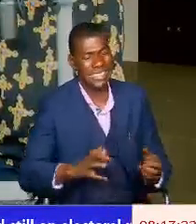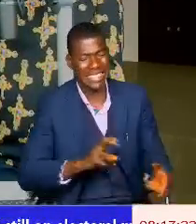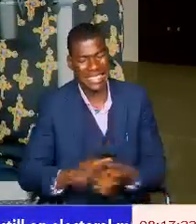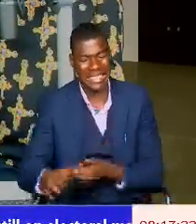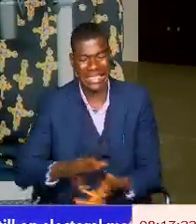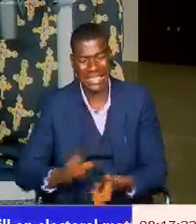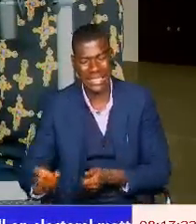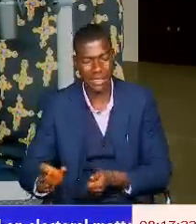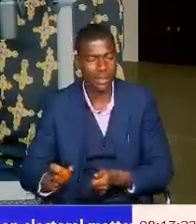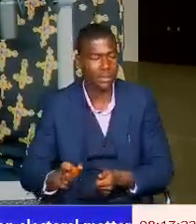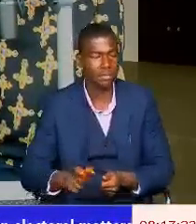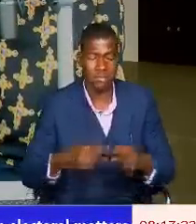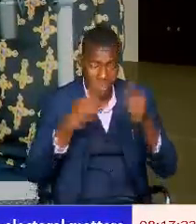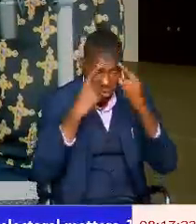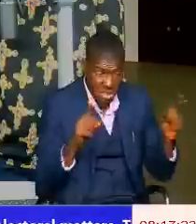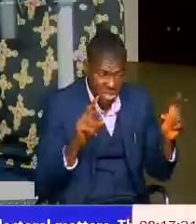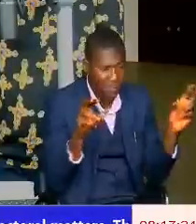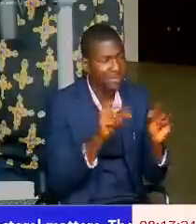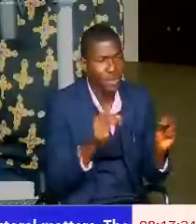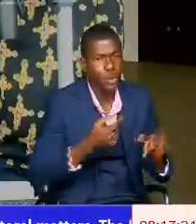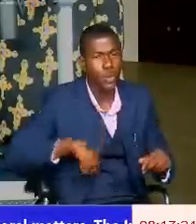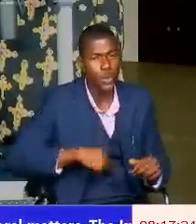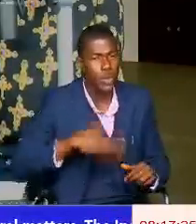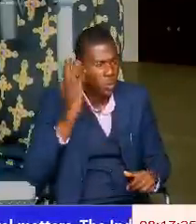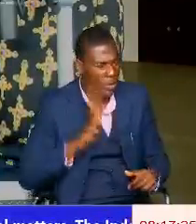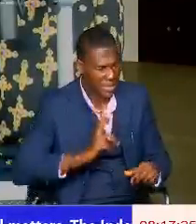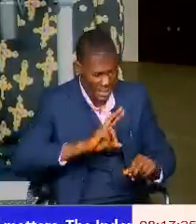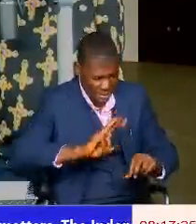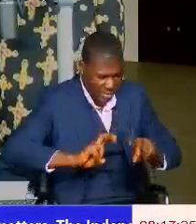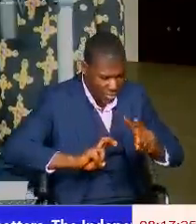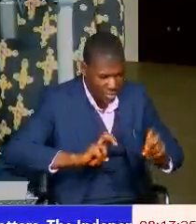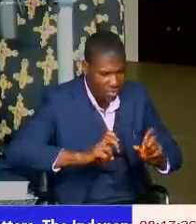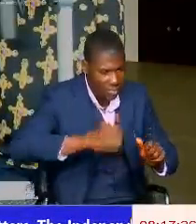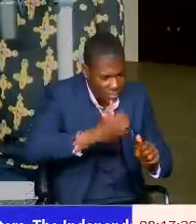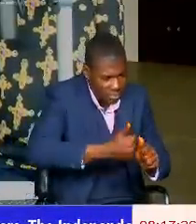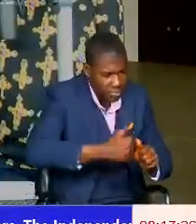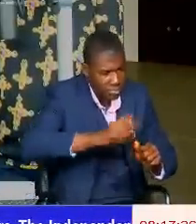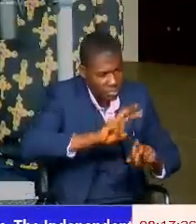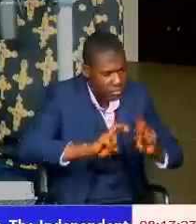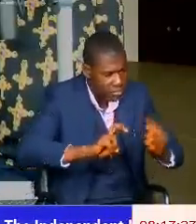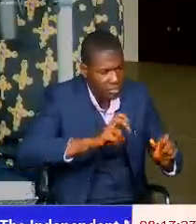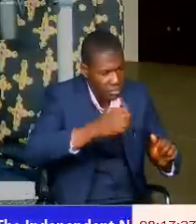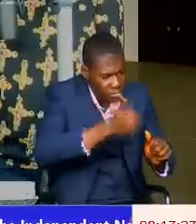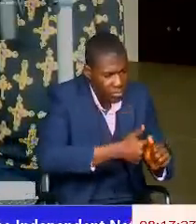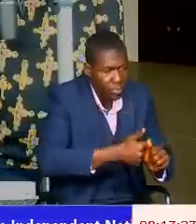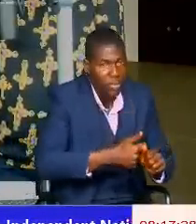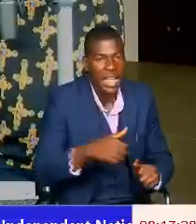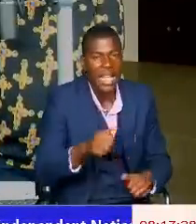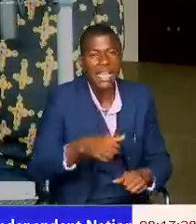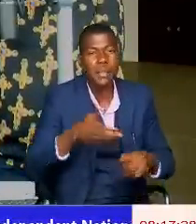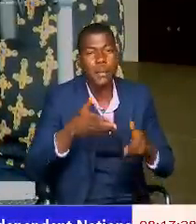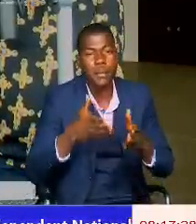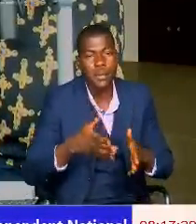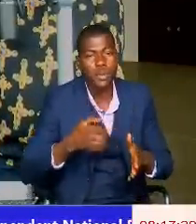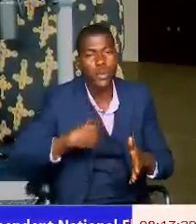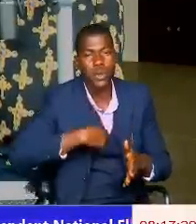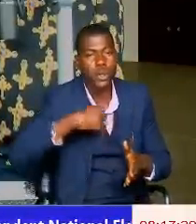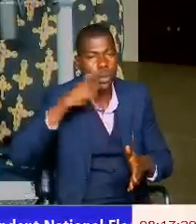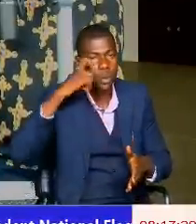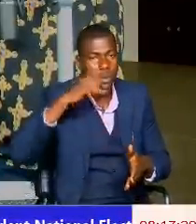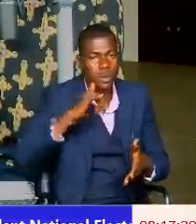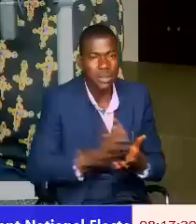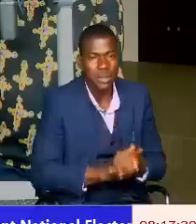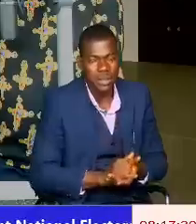begin, follow up one by one. Anybody where we confirm, say, it thief money, we go make